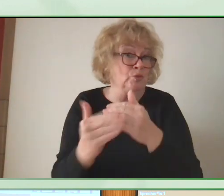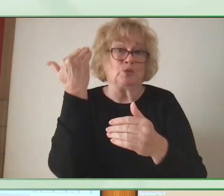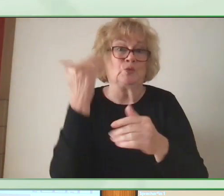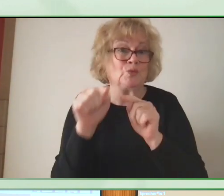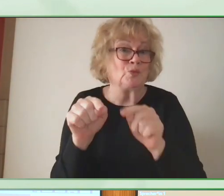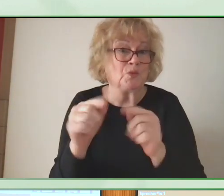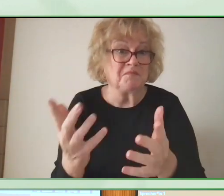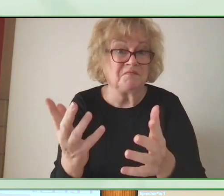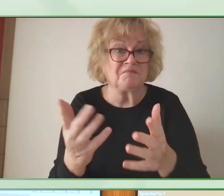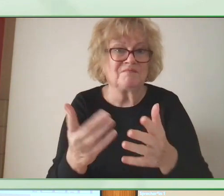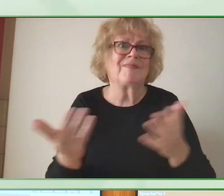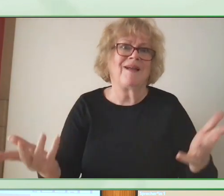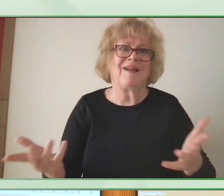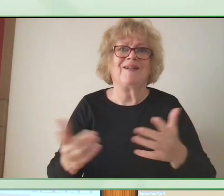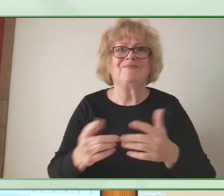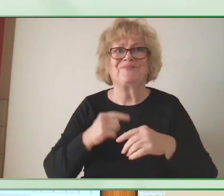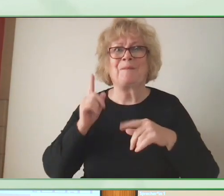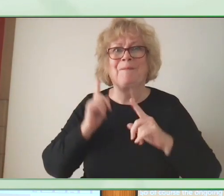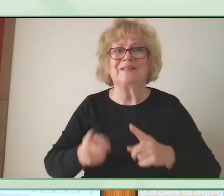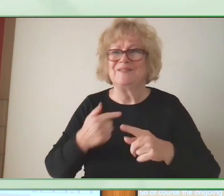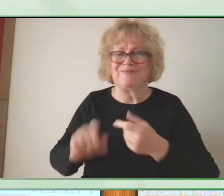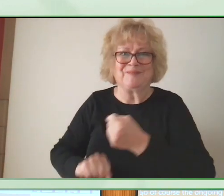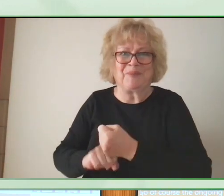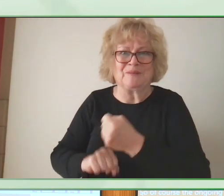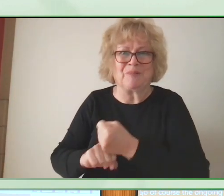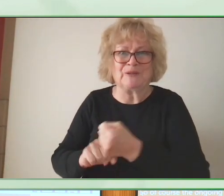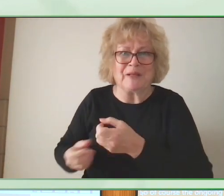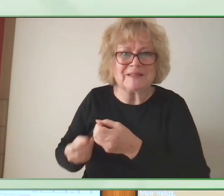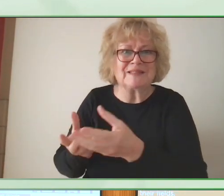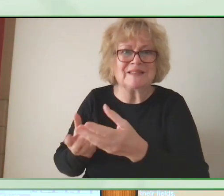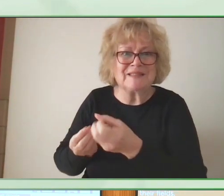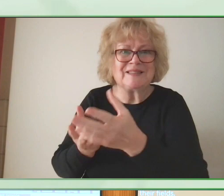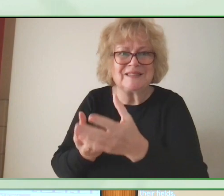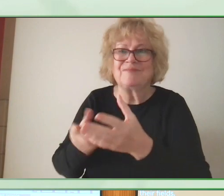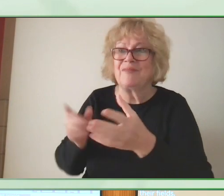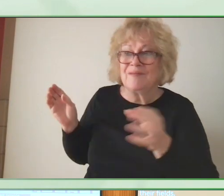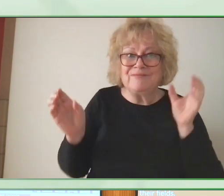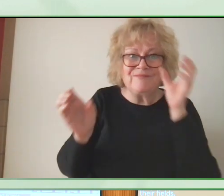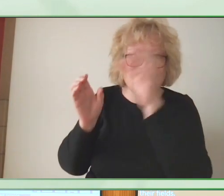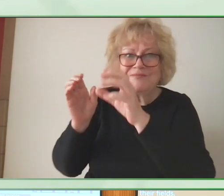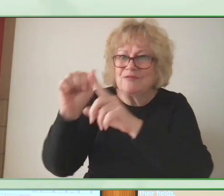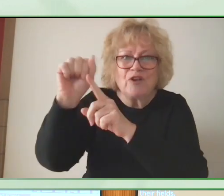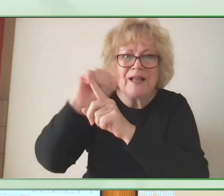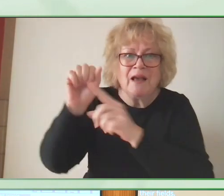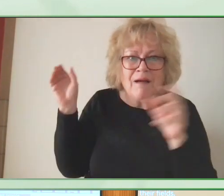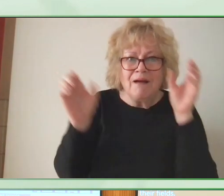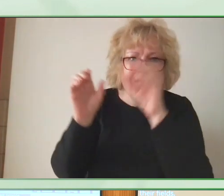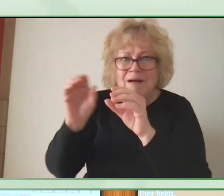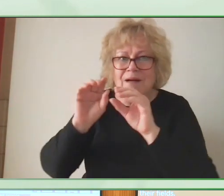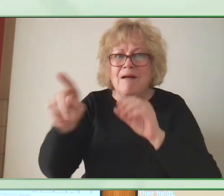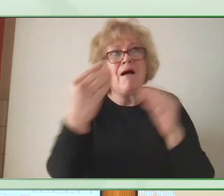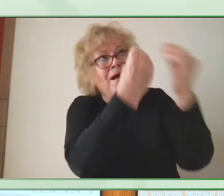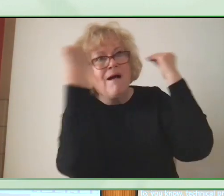some expertise to visit their fields, to technical problem solving. We will help